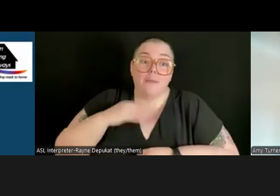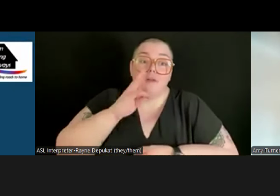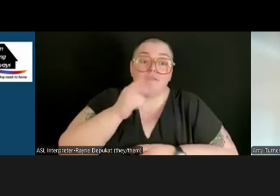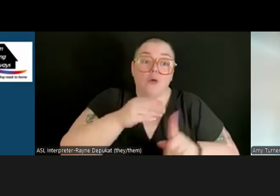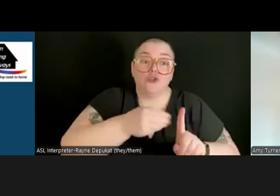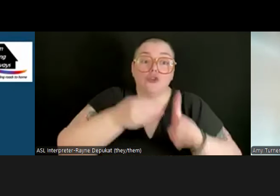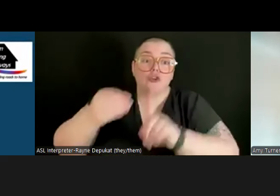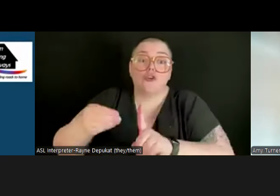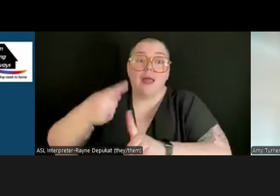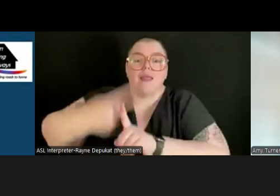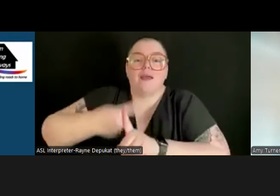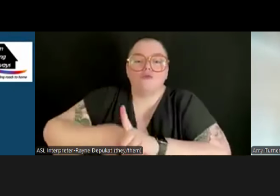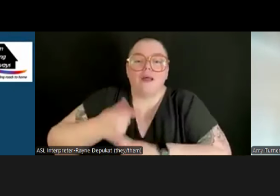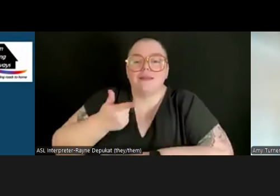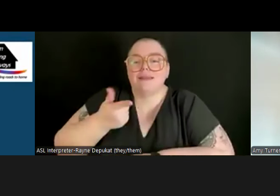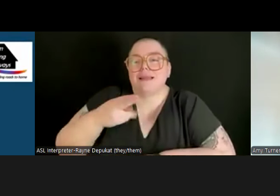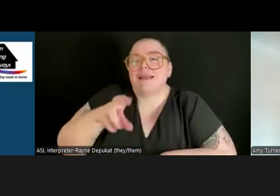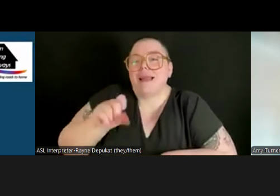friend.